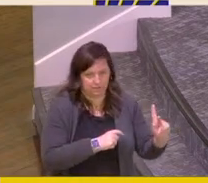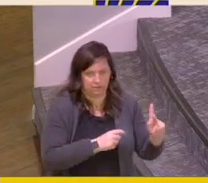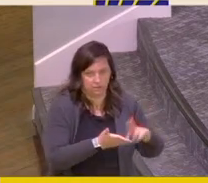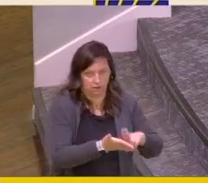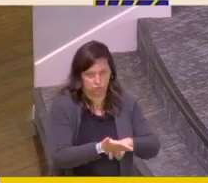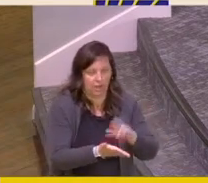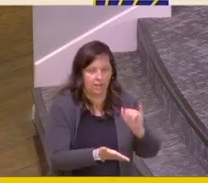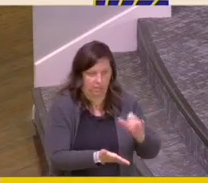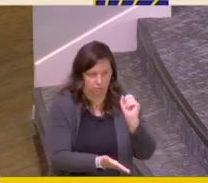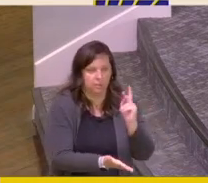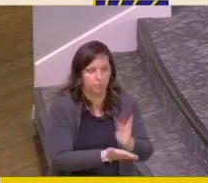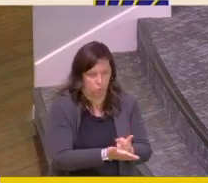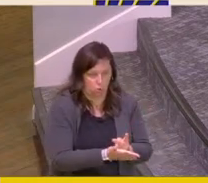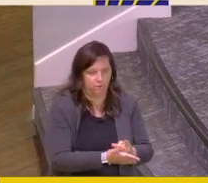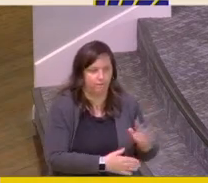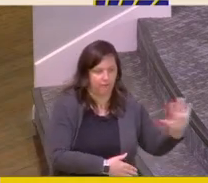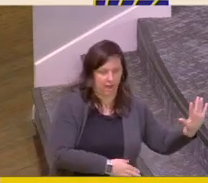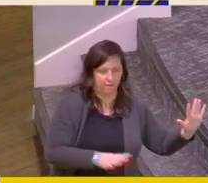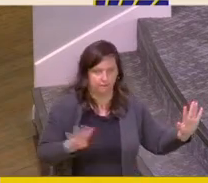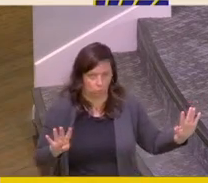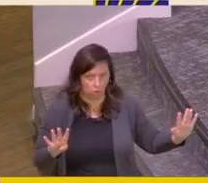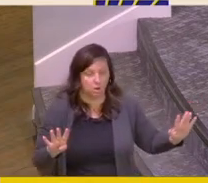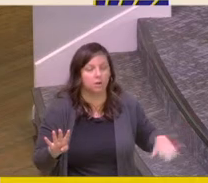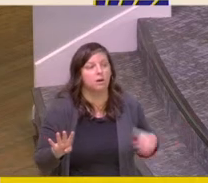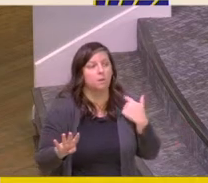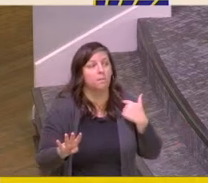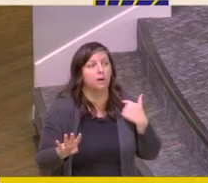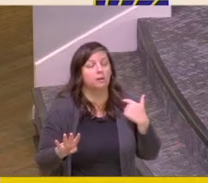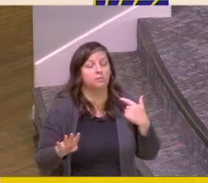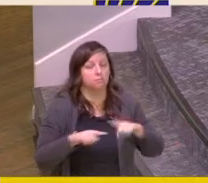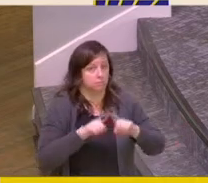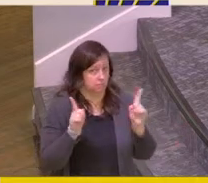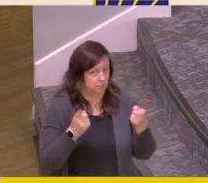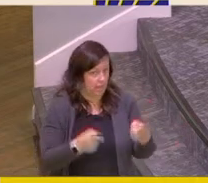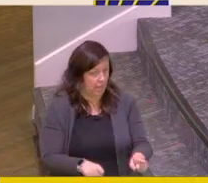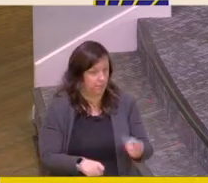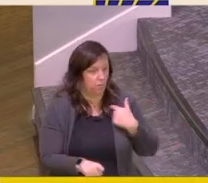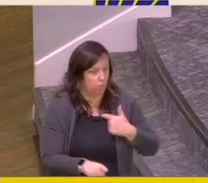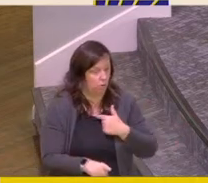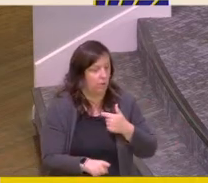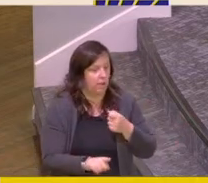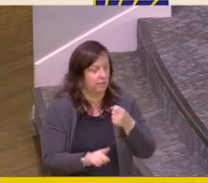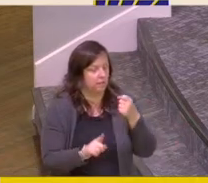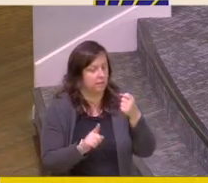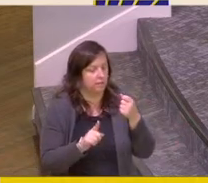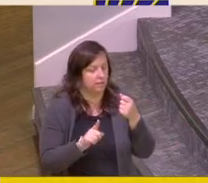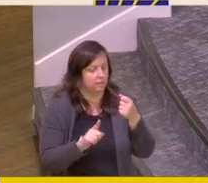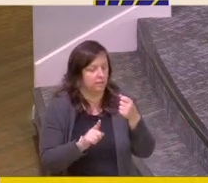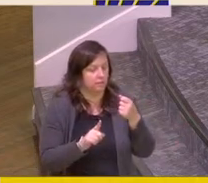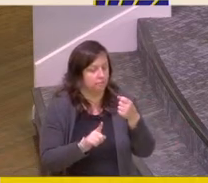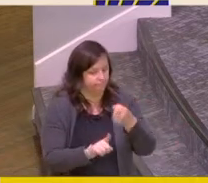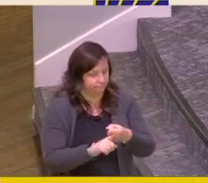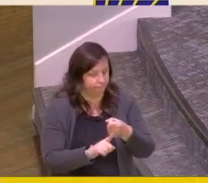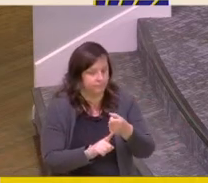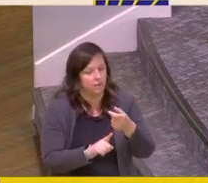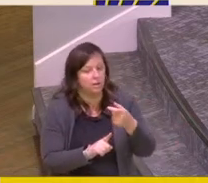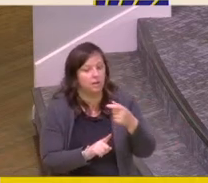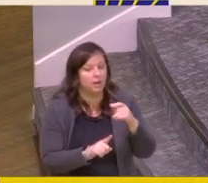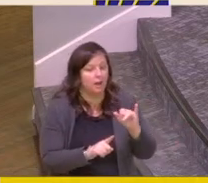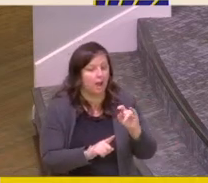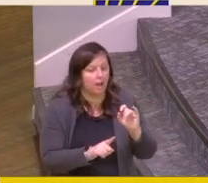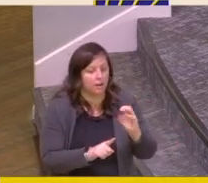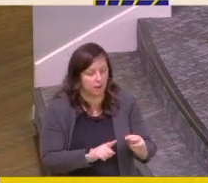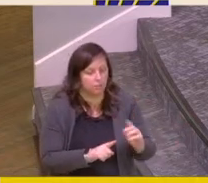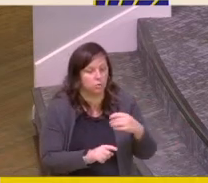was approved 5-4. However, when we got to the item to approve abatement and demolition, that vote